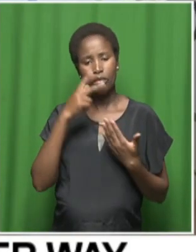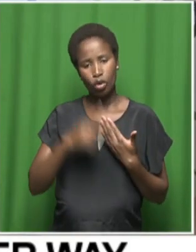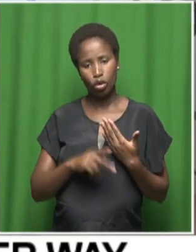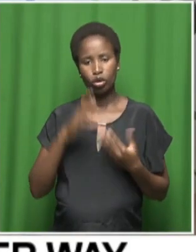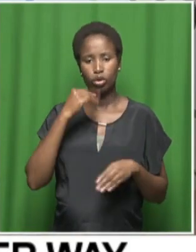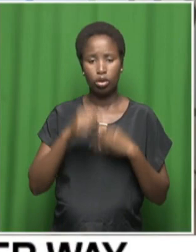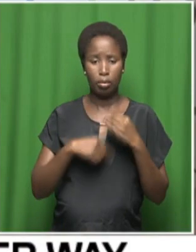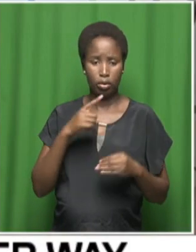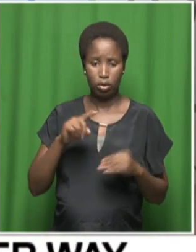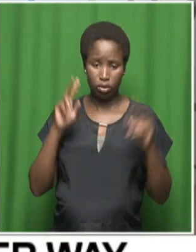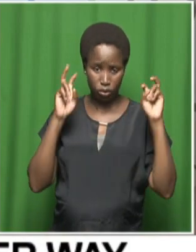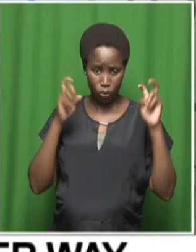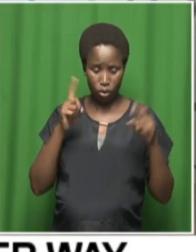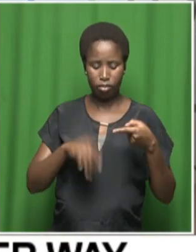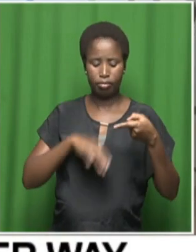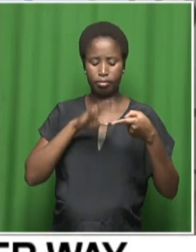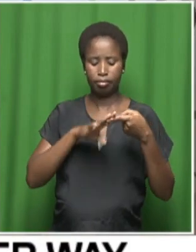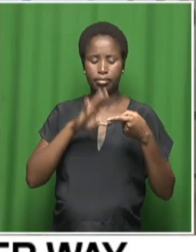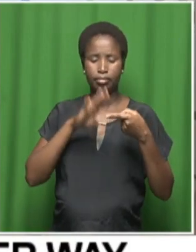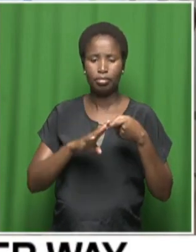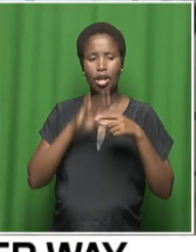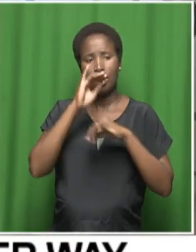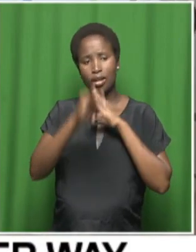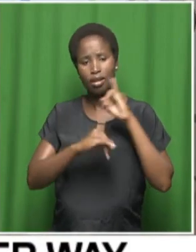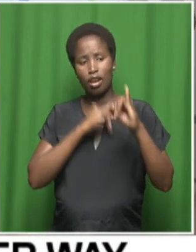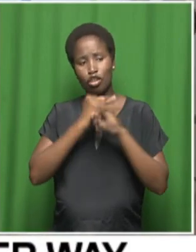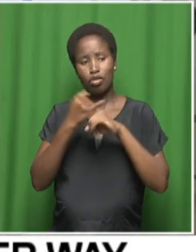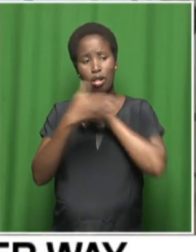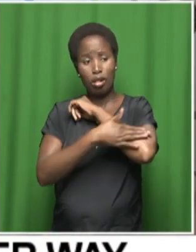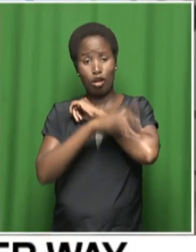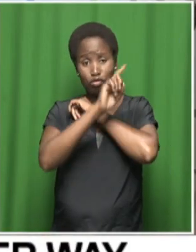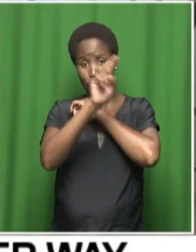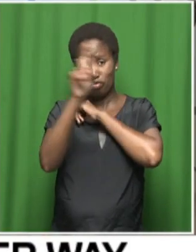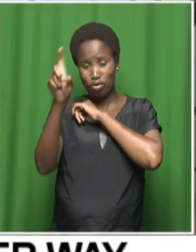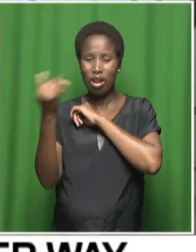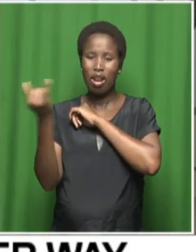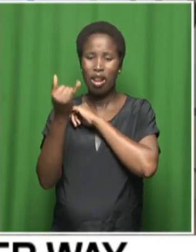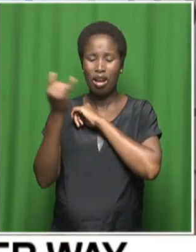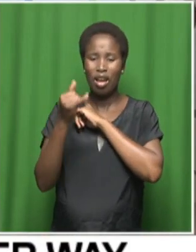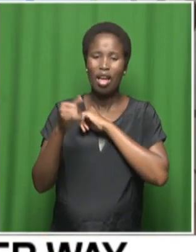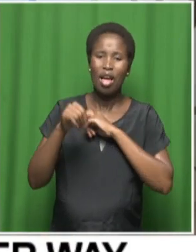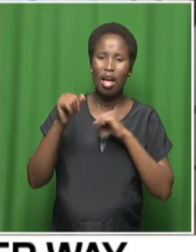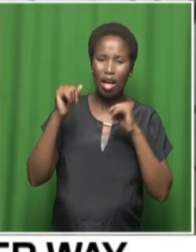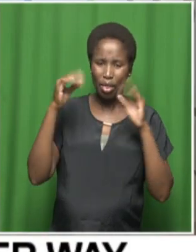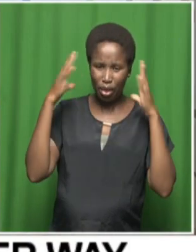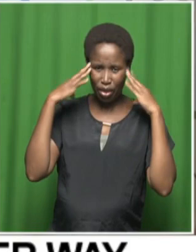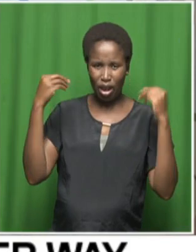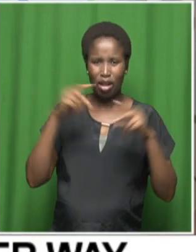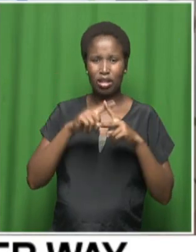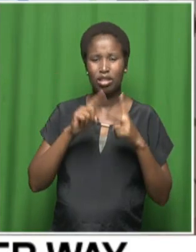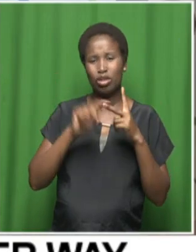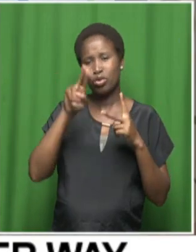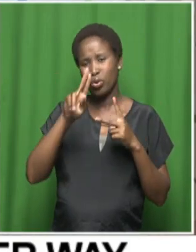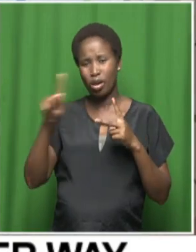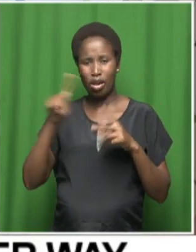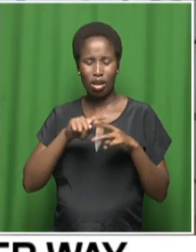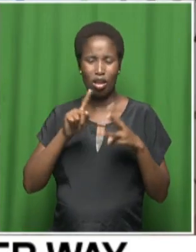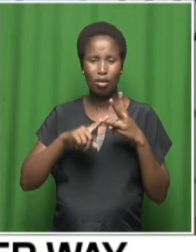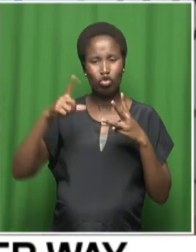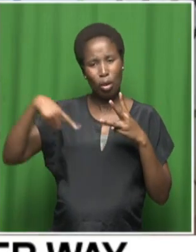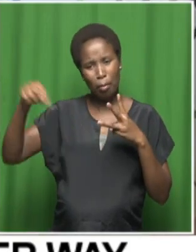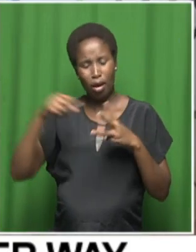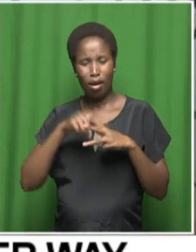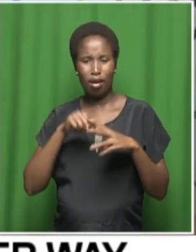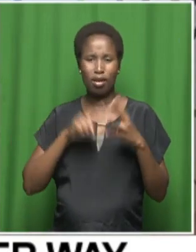firstly, a number of international countries, including the Netherlands, the UK, Japan, and the European